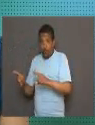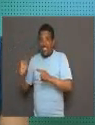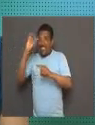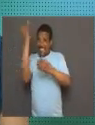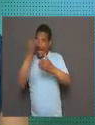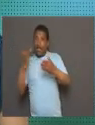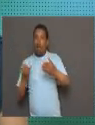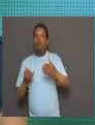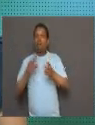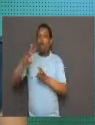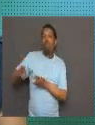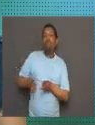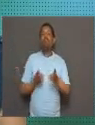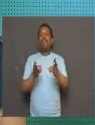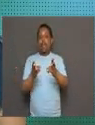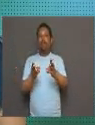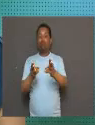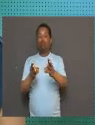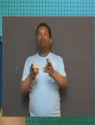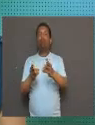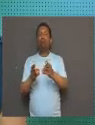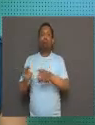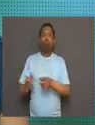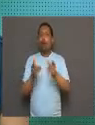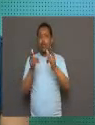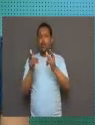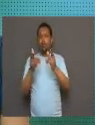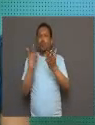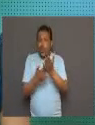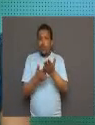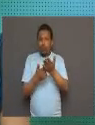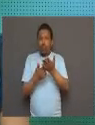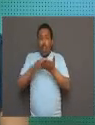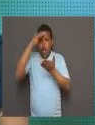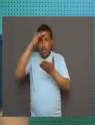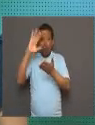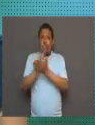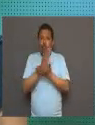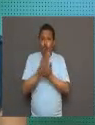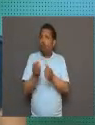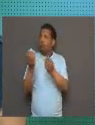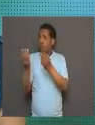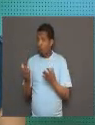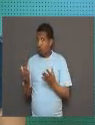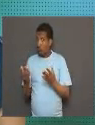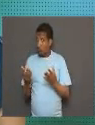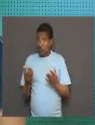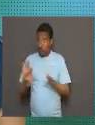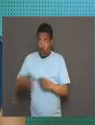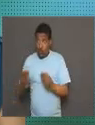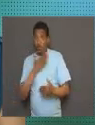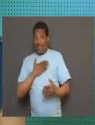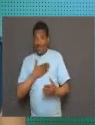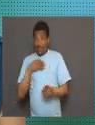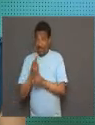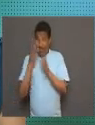methods. This lesson will involve some math. Students, so please make sure